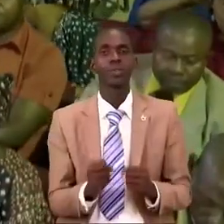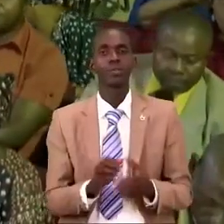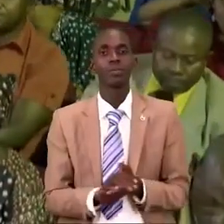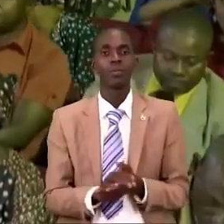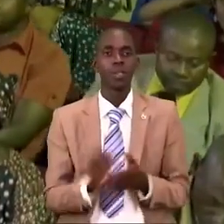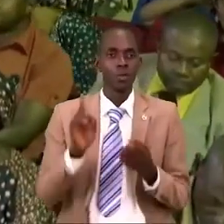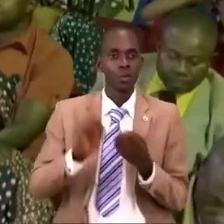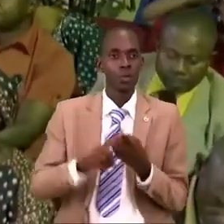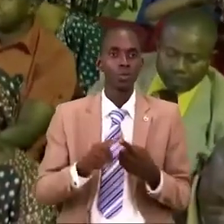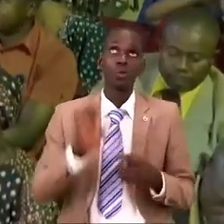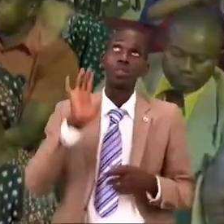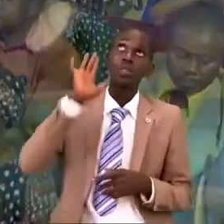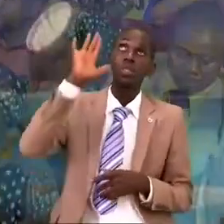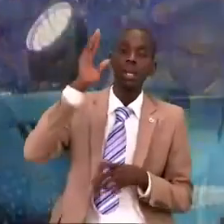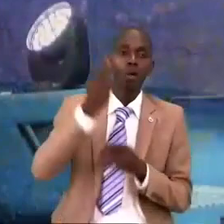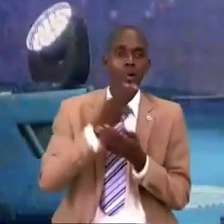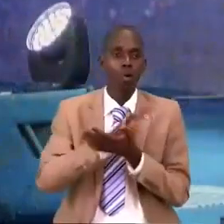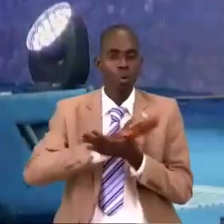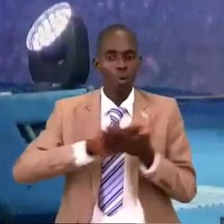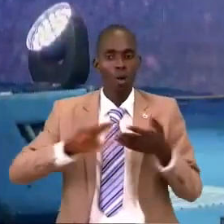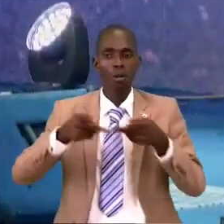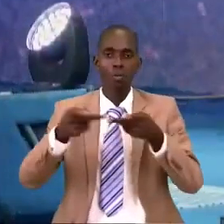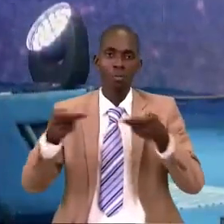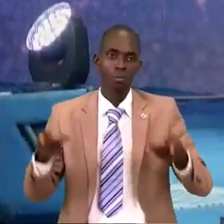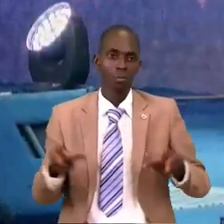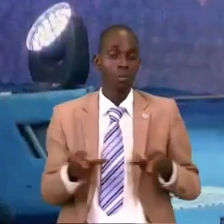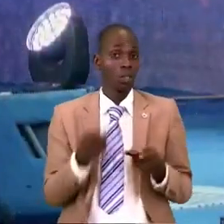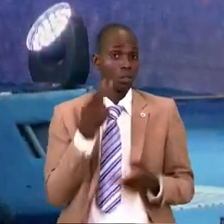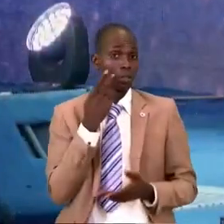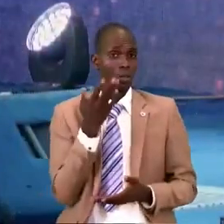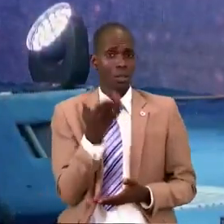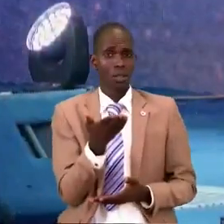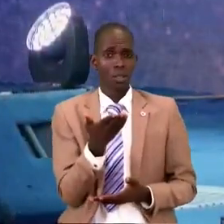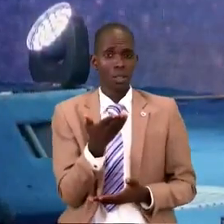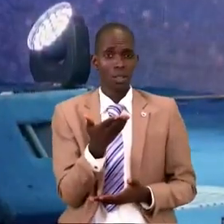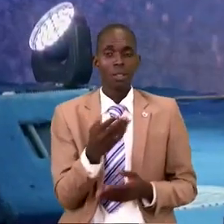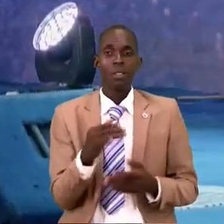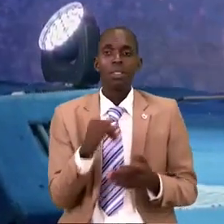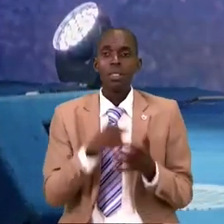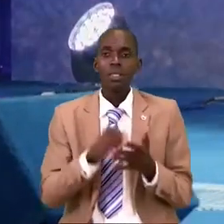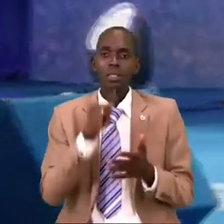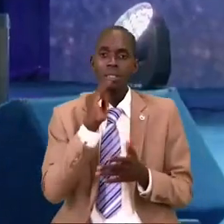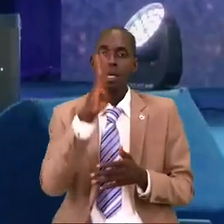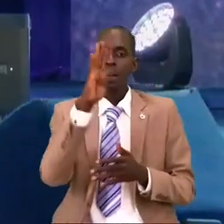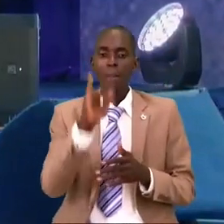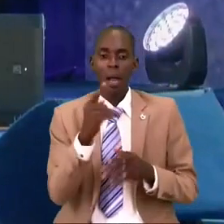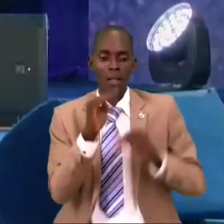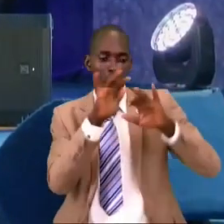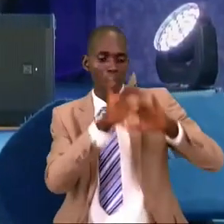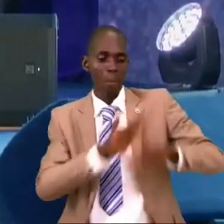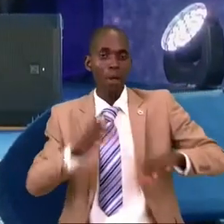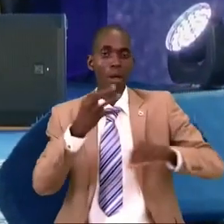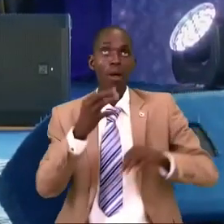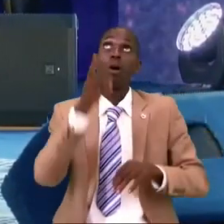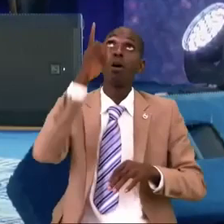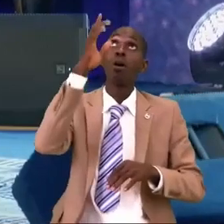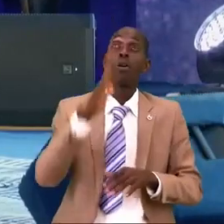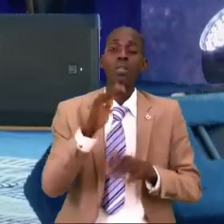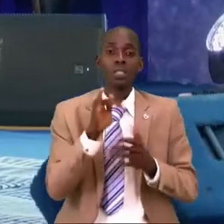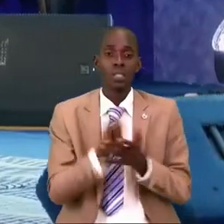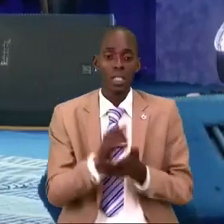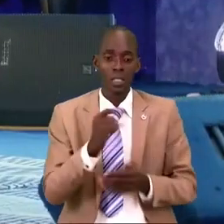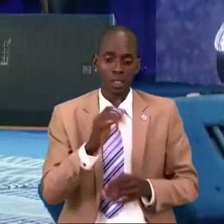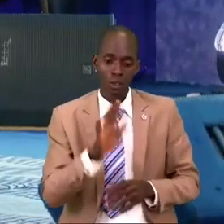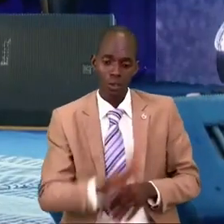God that the children of Israel were redeemed. And for us today, is that same mercy of